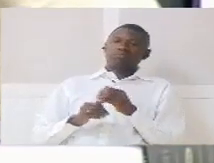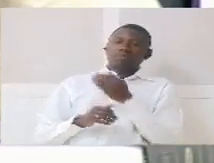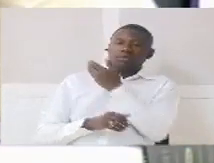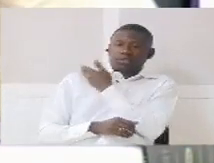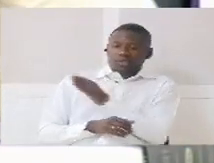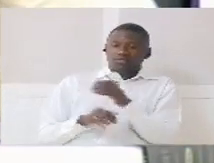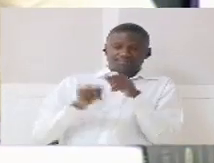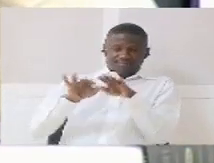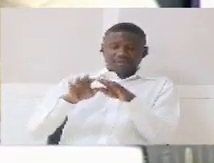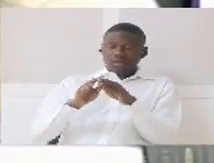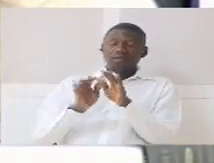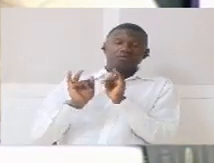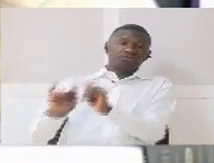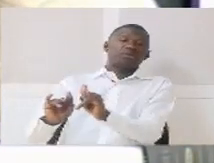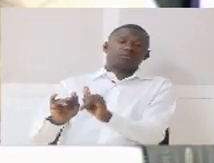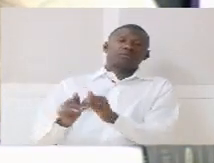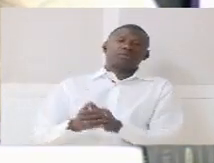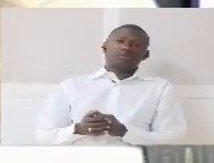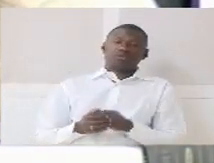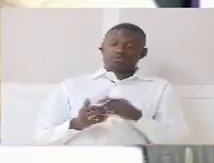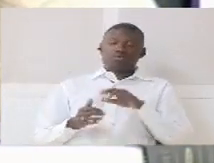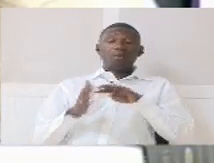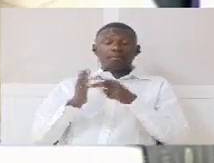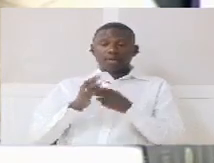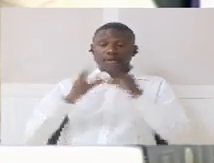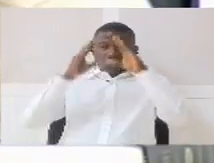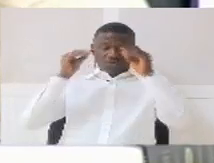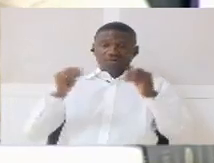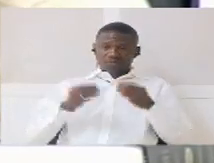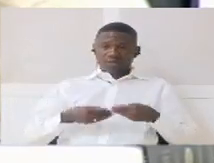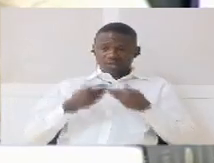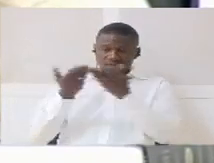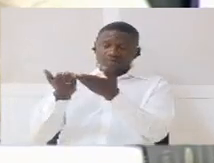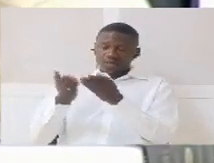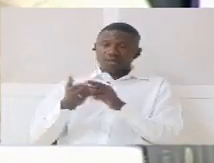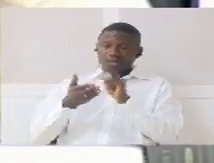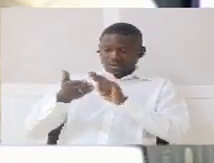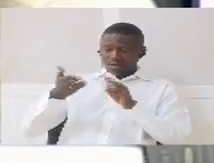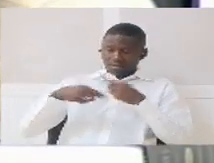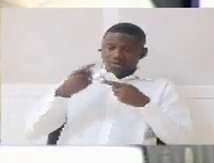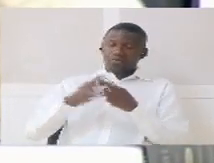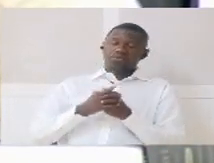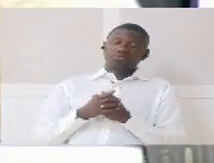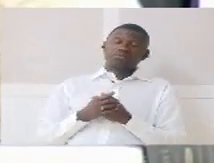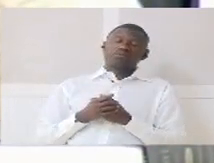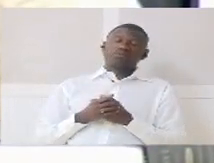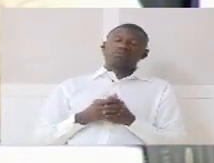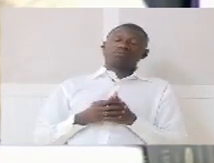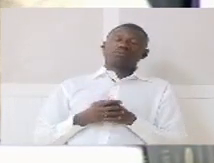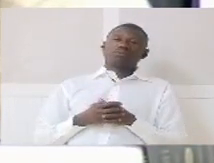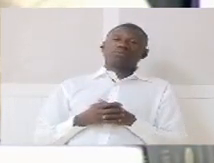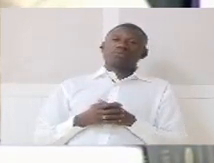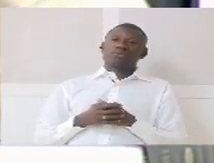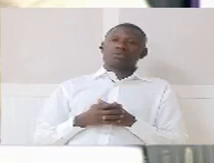office will feed you that information. Who okay. And who. All right. Okay. Yes, proceed, please. Yes. So this is what I know